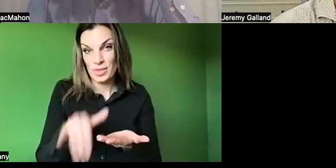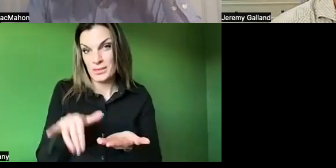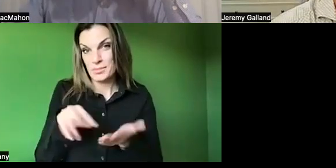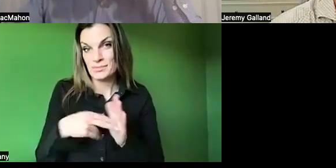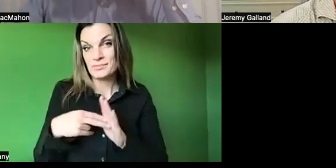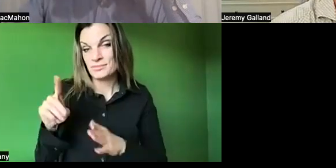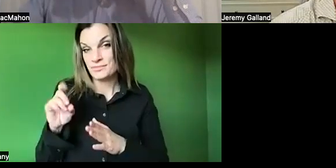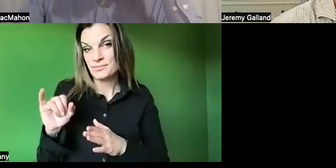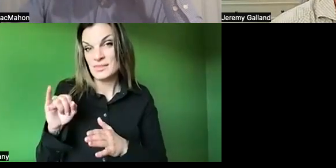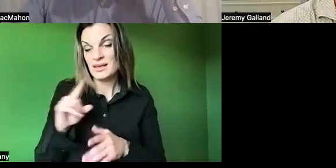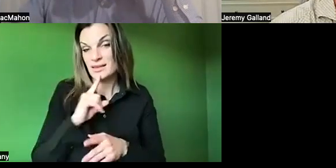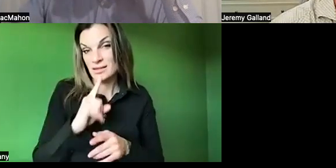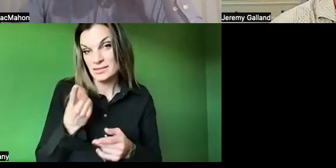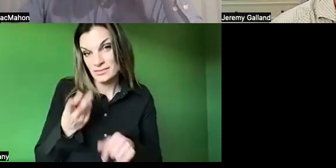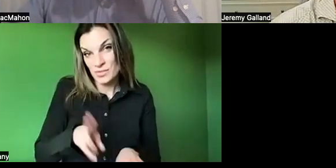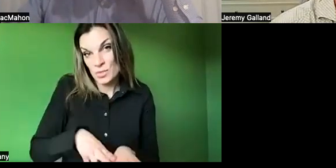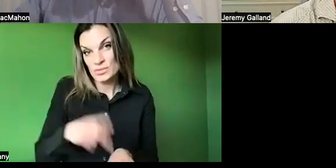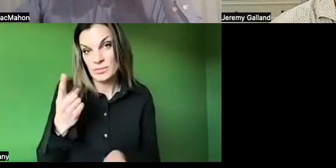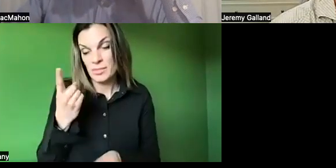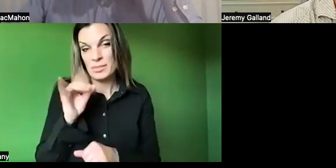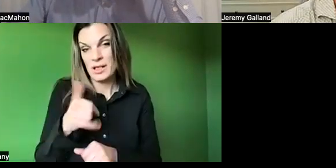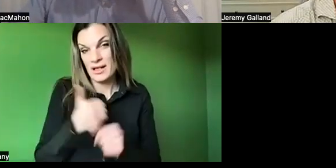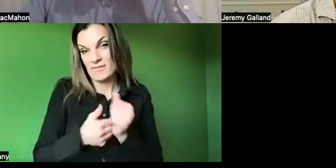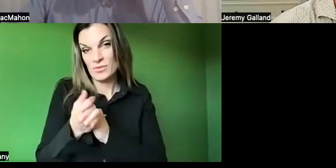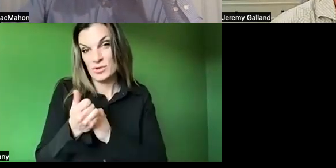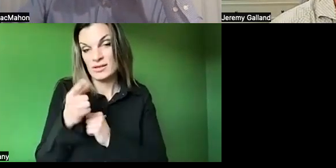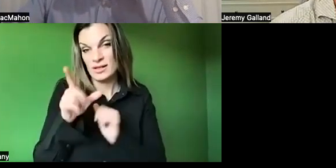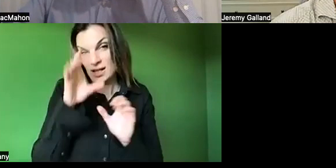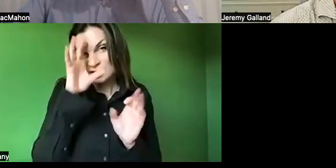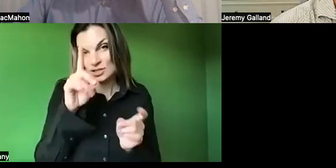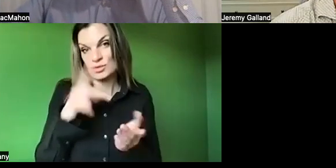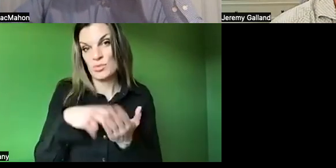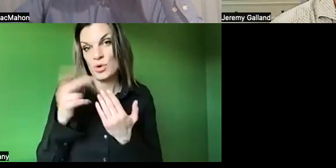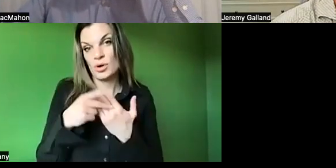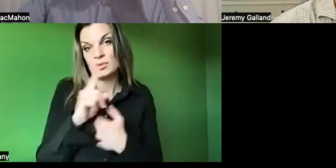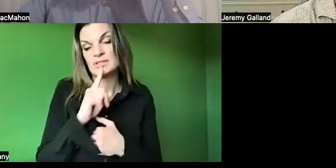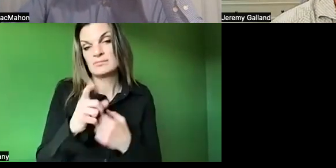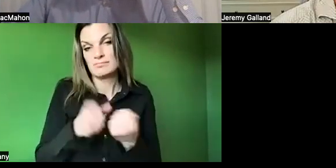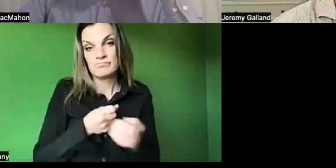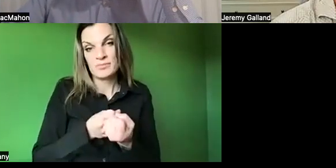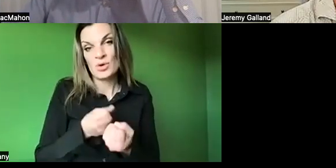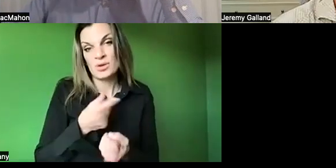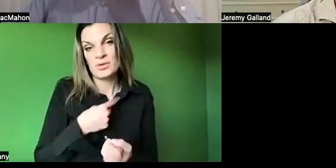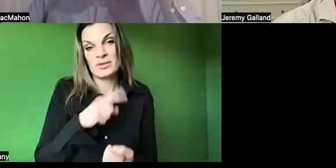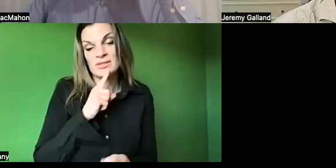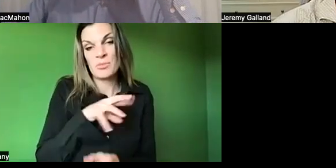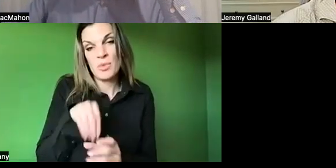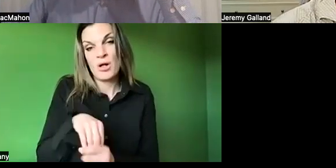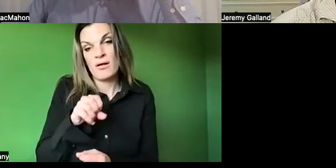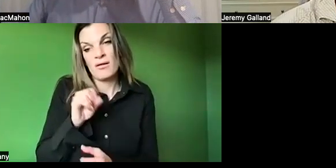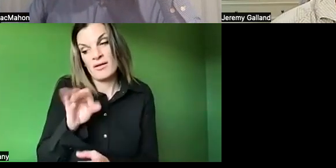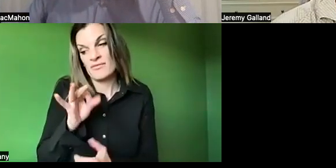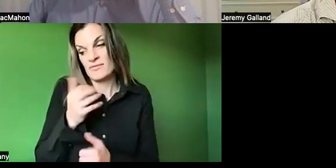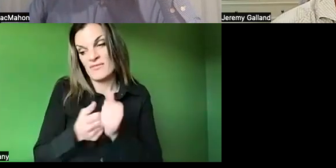DEI is, of course, something that every education program is supporting. It's part of